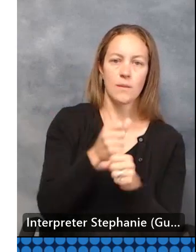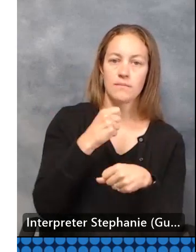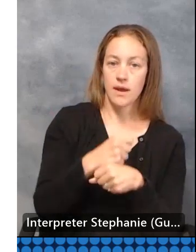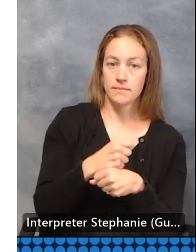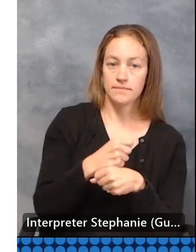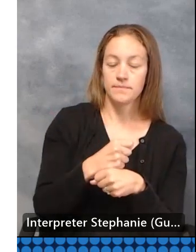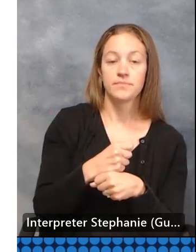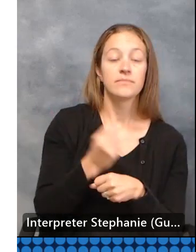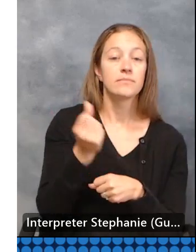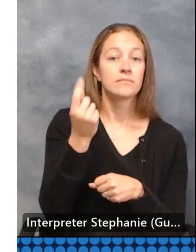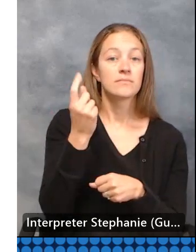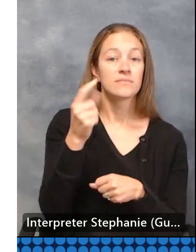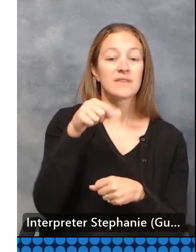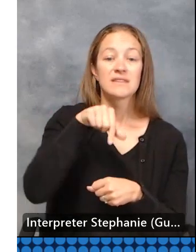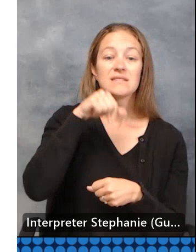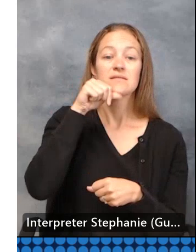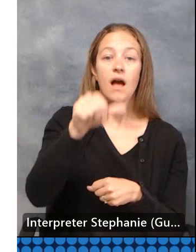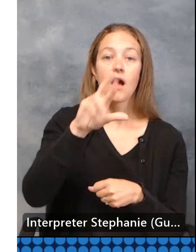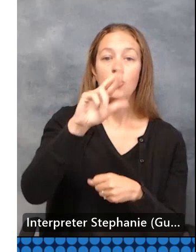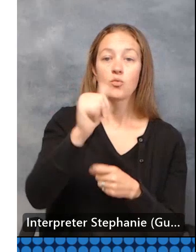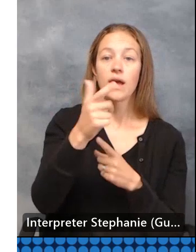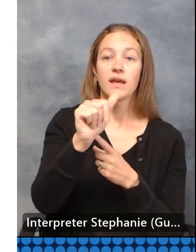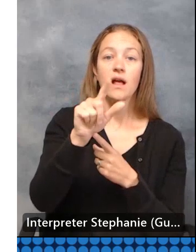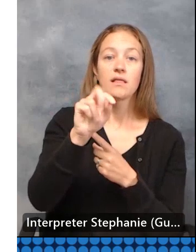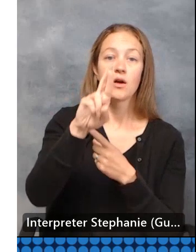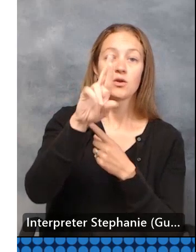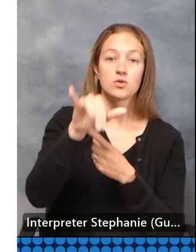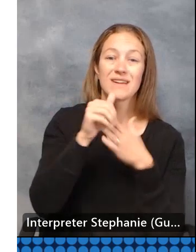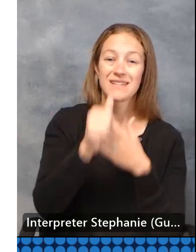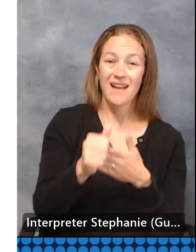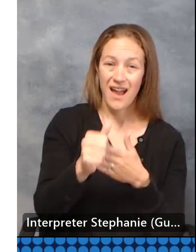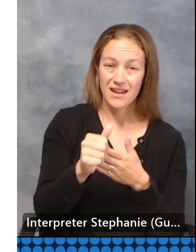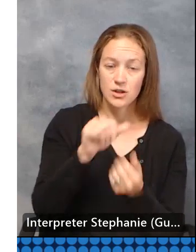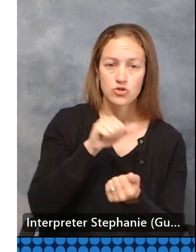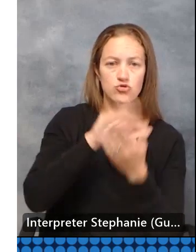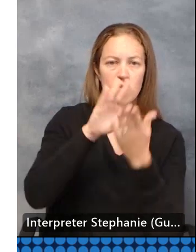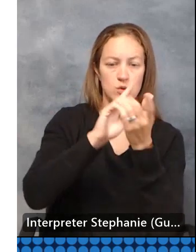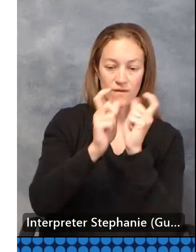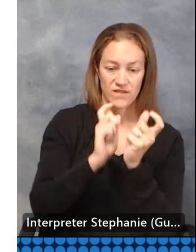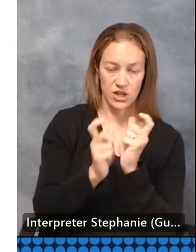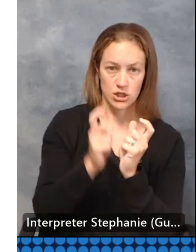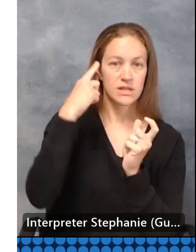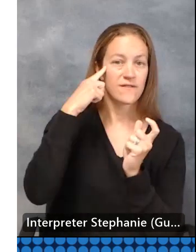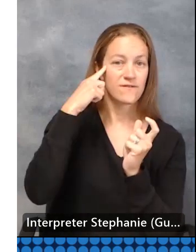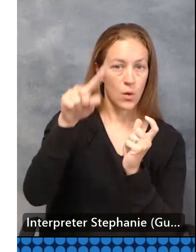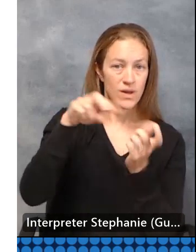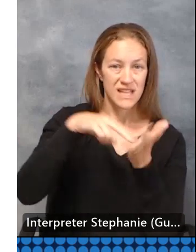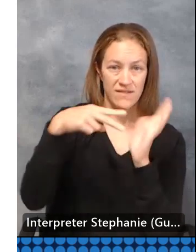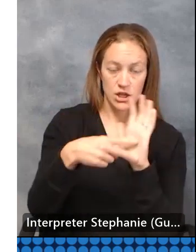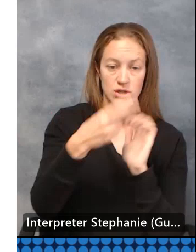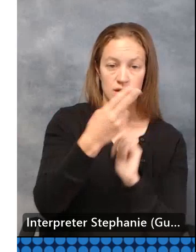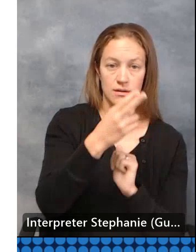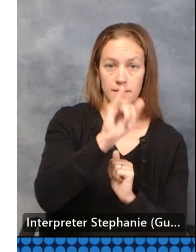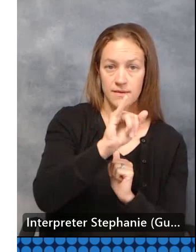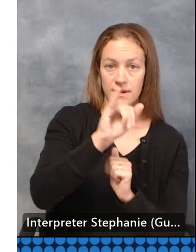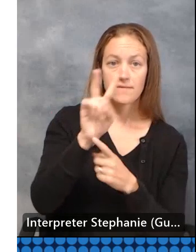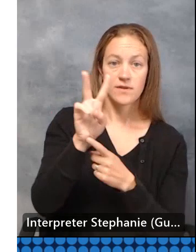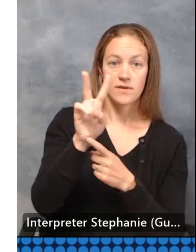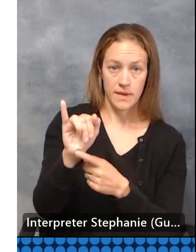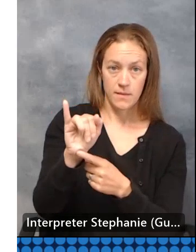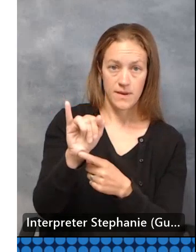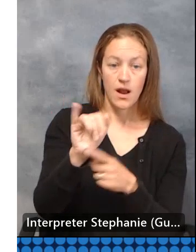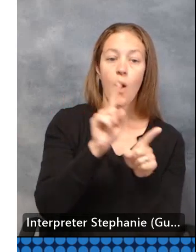This non-regulatory guidance addresses the revisions to the definitions for hearing impairment and visual impairment